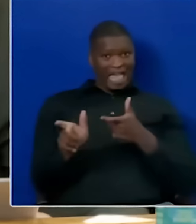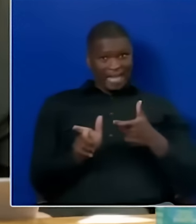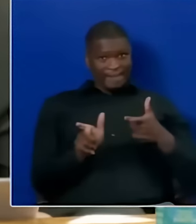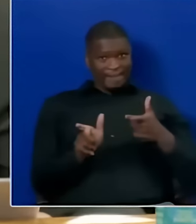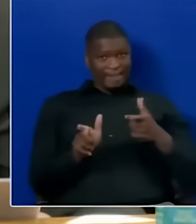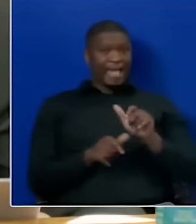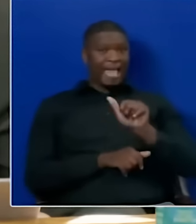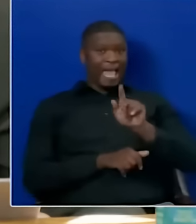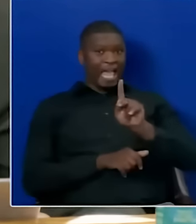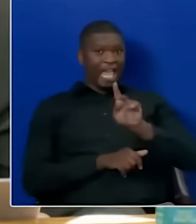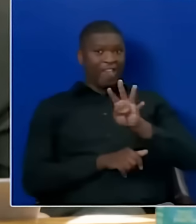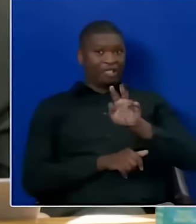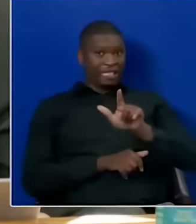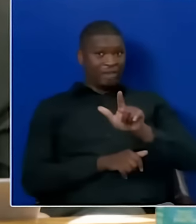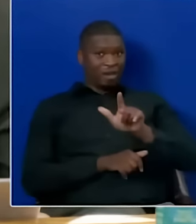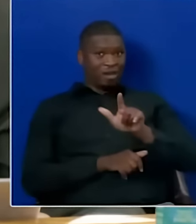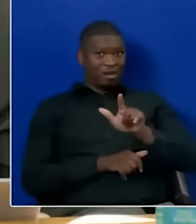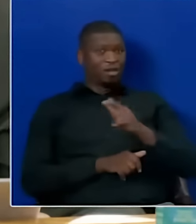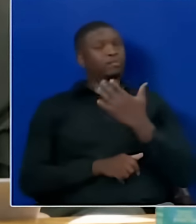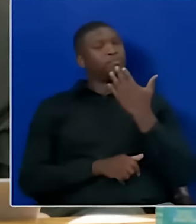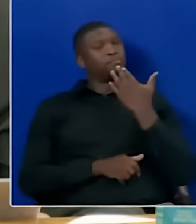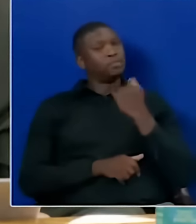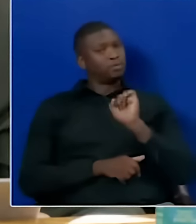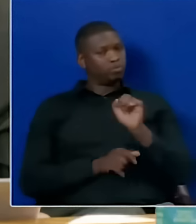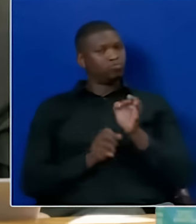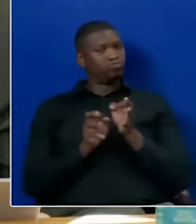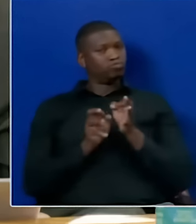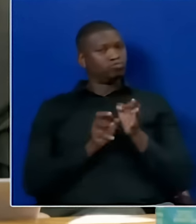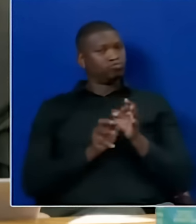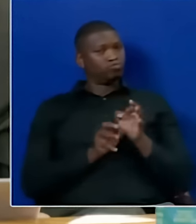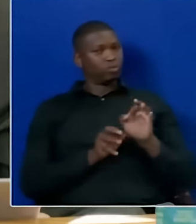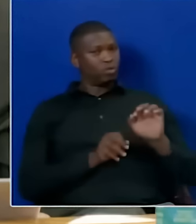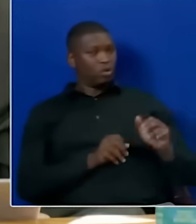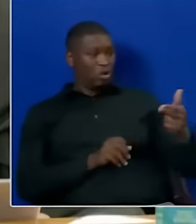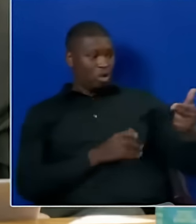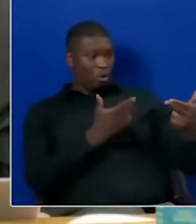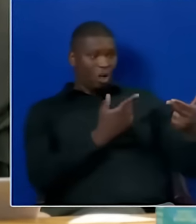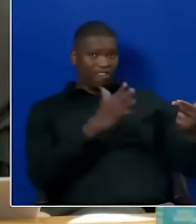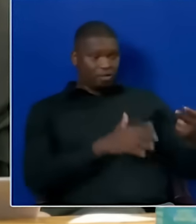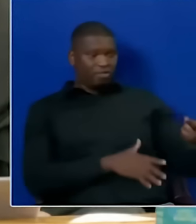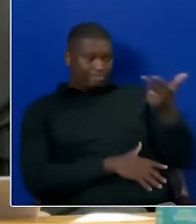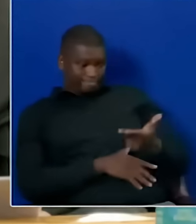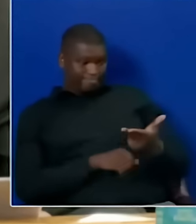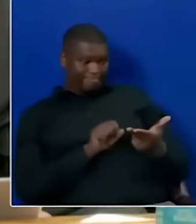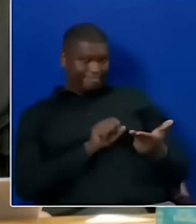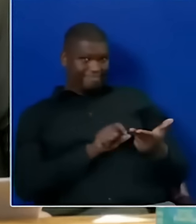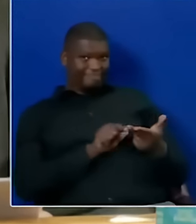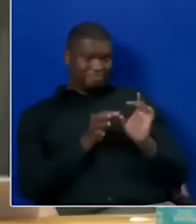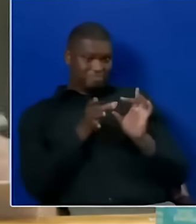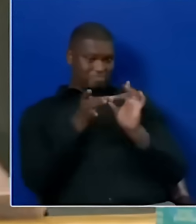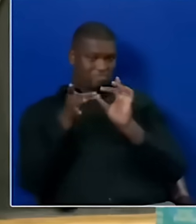can you describe what your ABIS system has established in relation to the